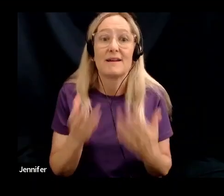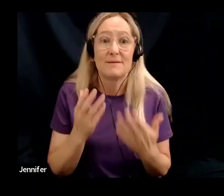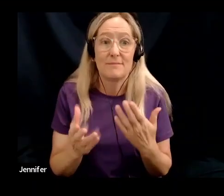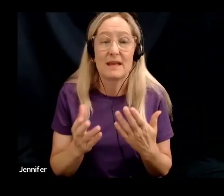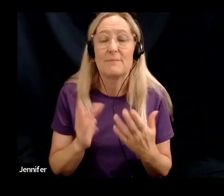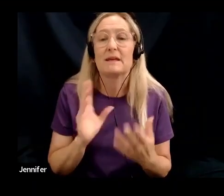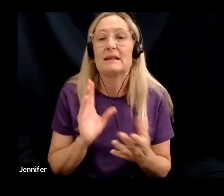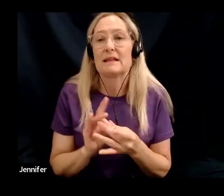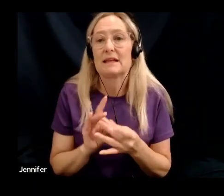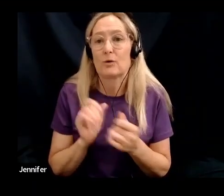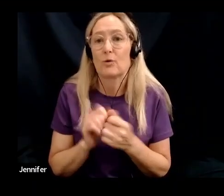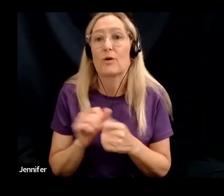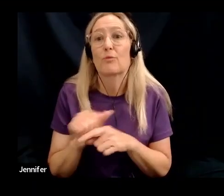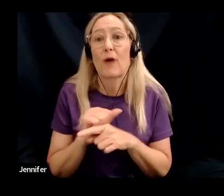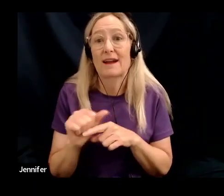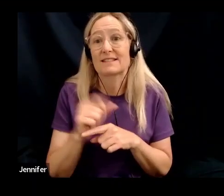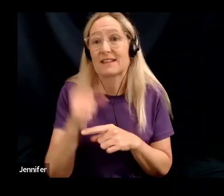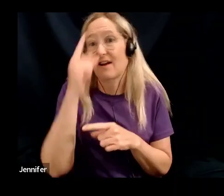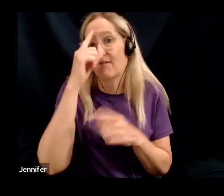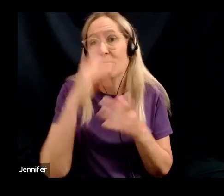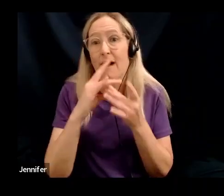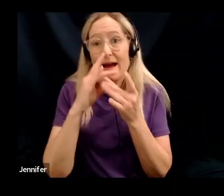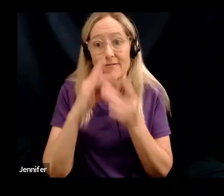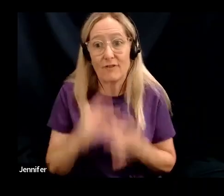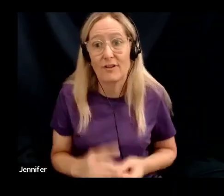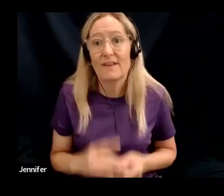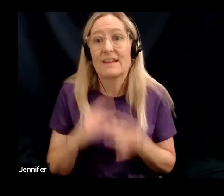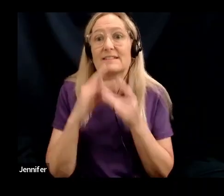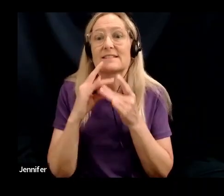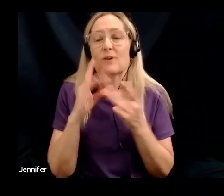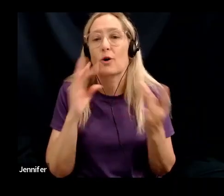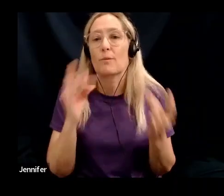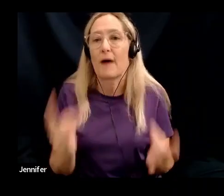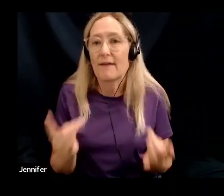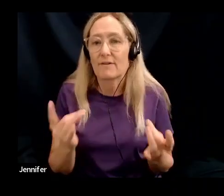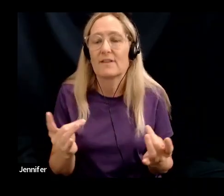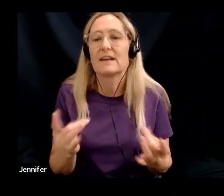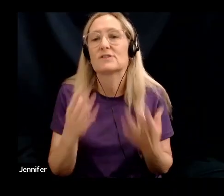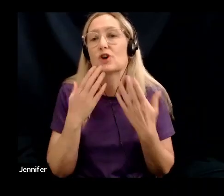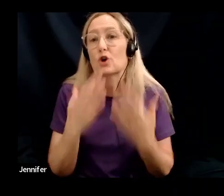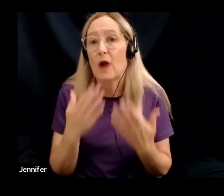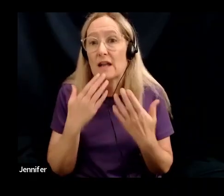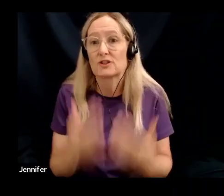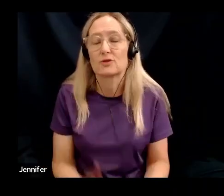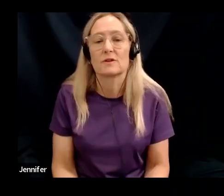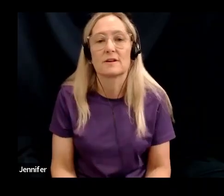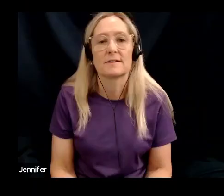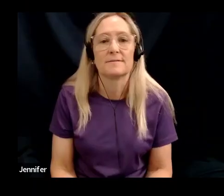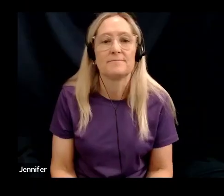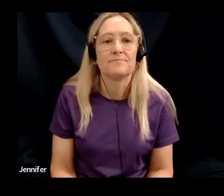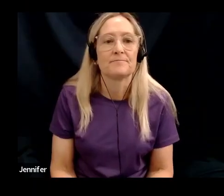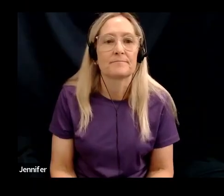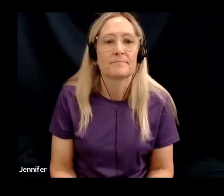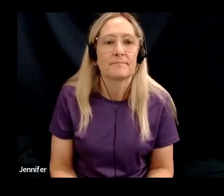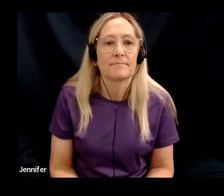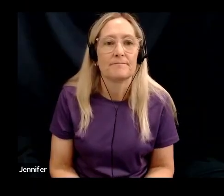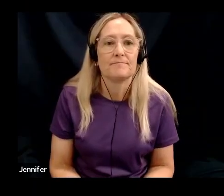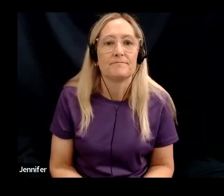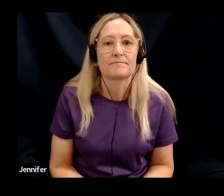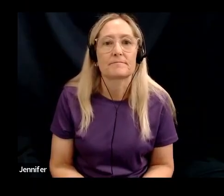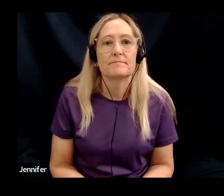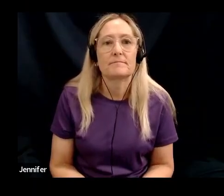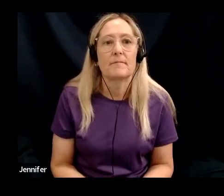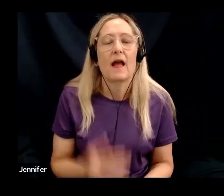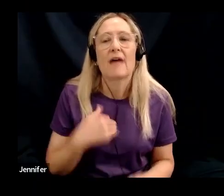link to practices of mindfulness or gratitude. Um, Resilience around having a positive